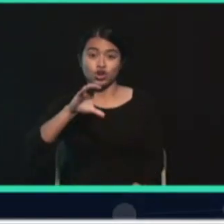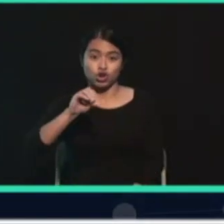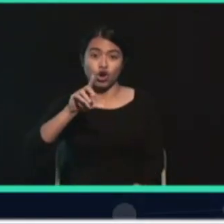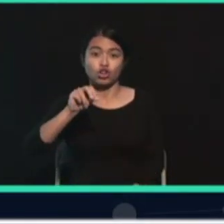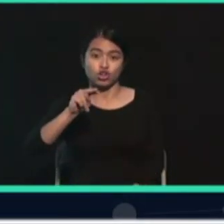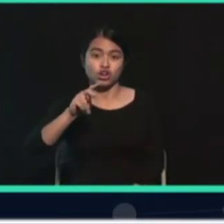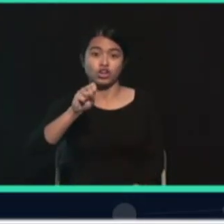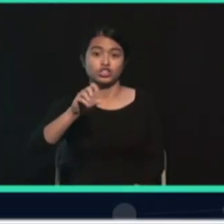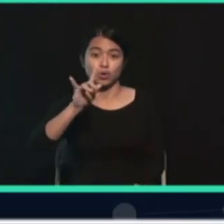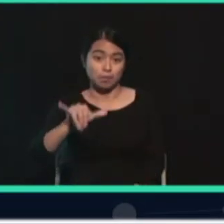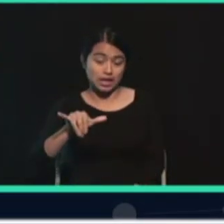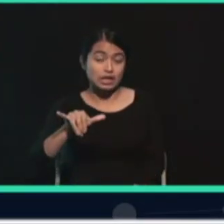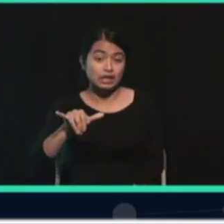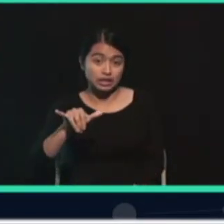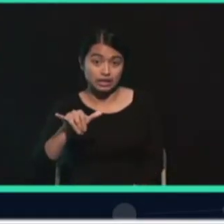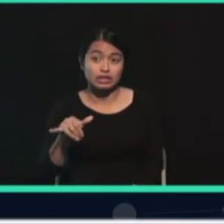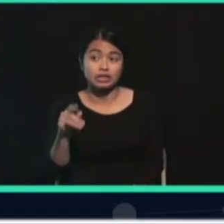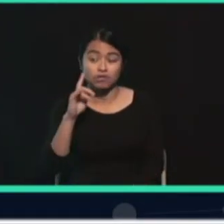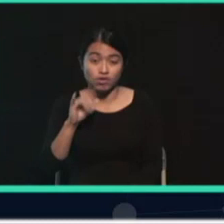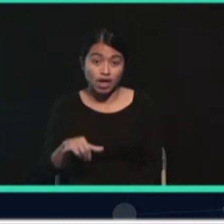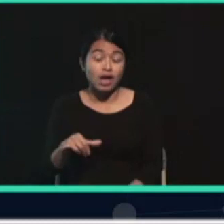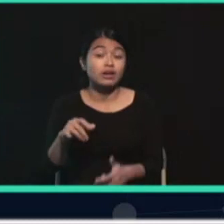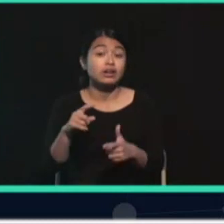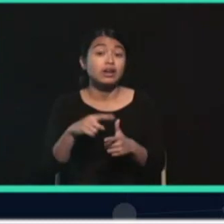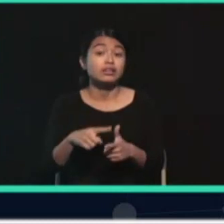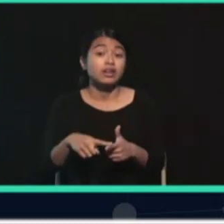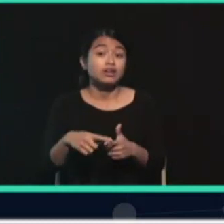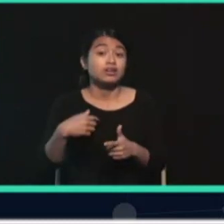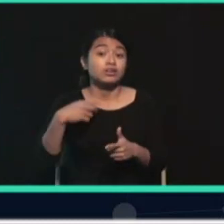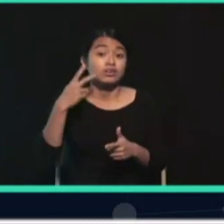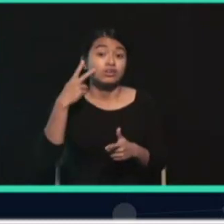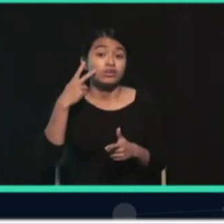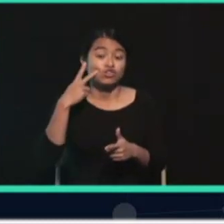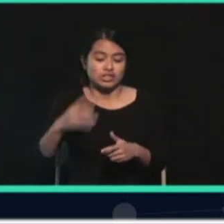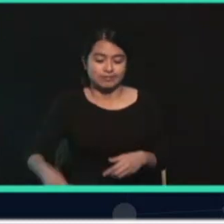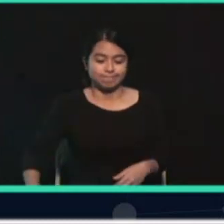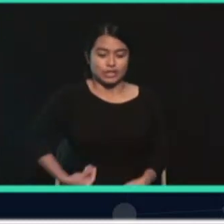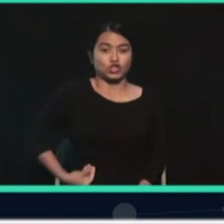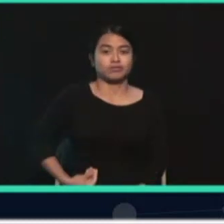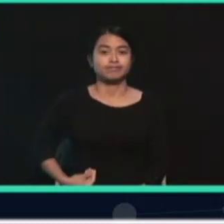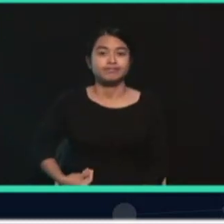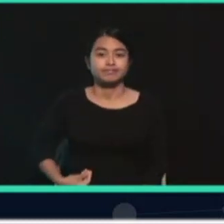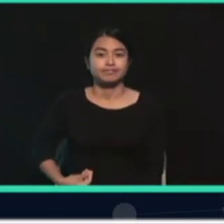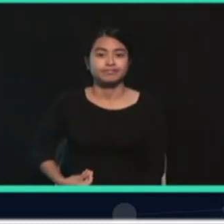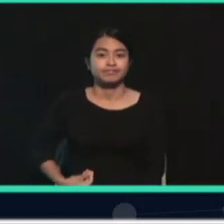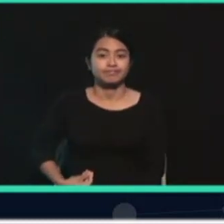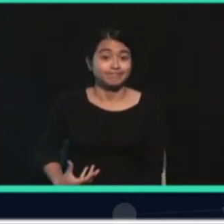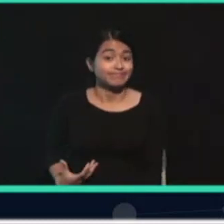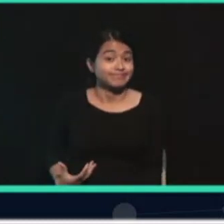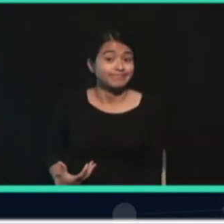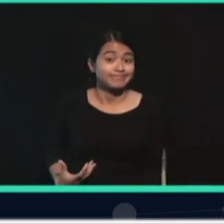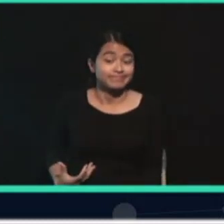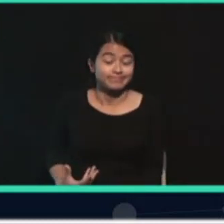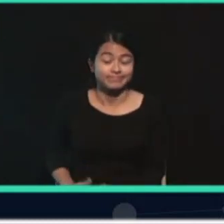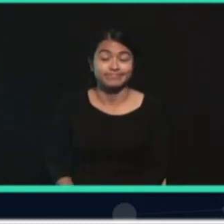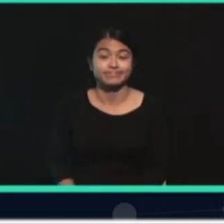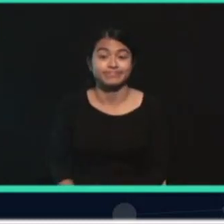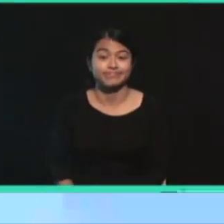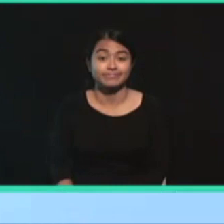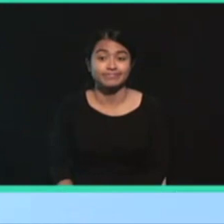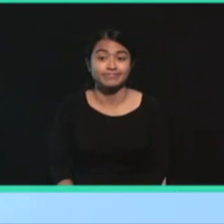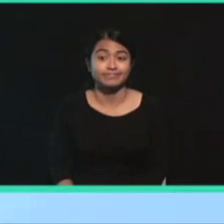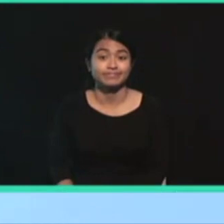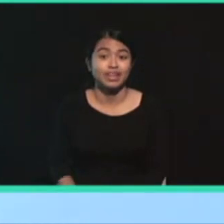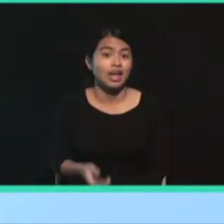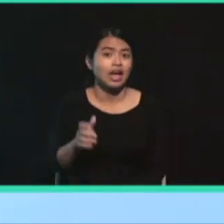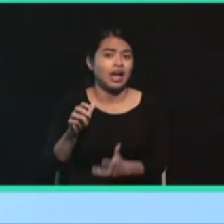is the transplantant, and then we just put it up into the colon. Okay, now the question is, where does it